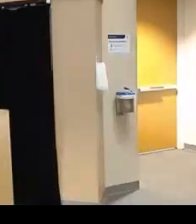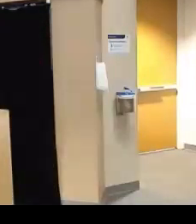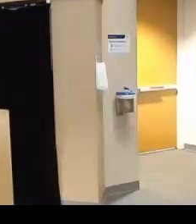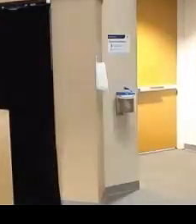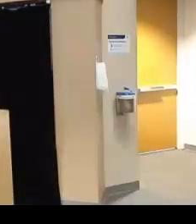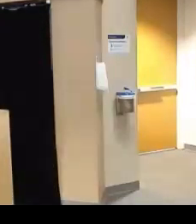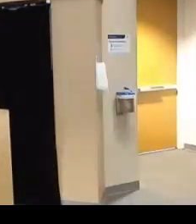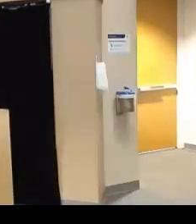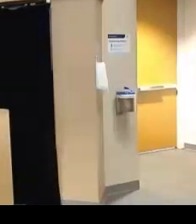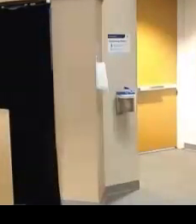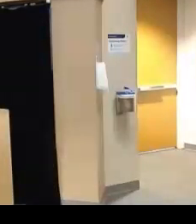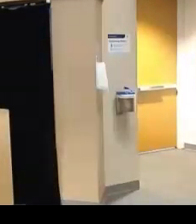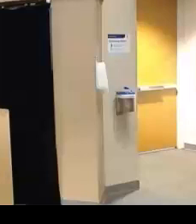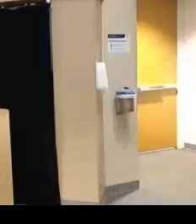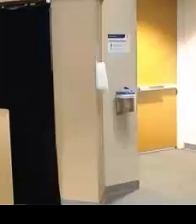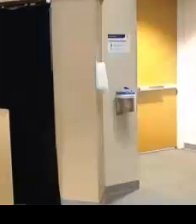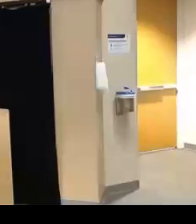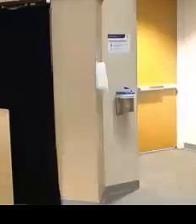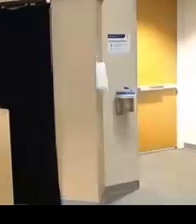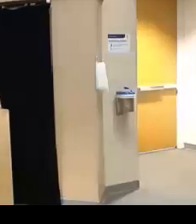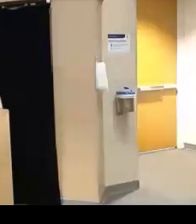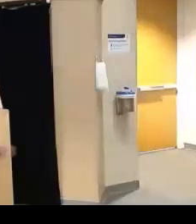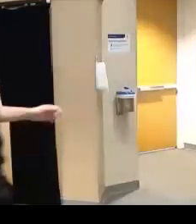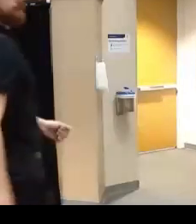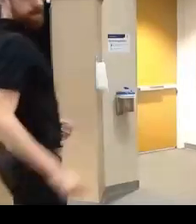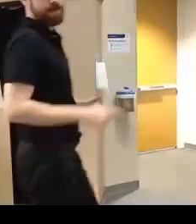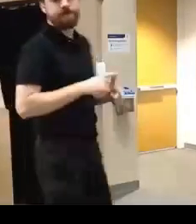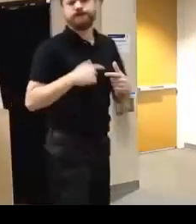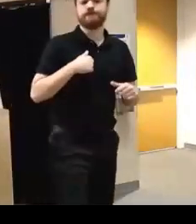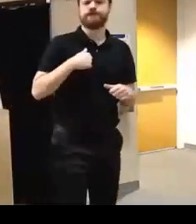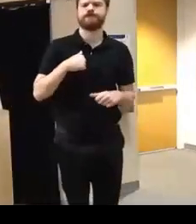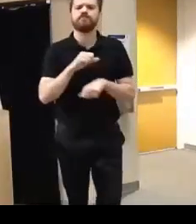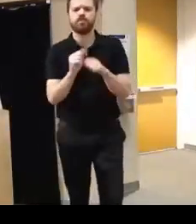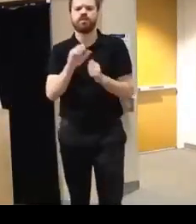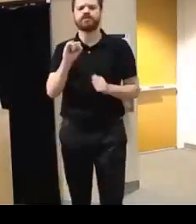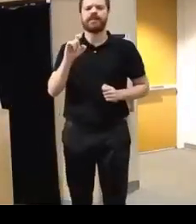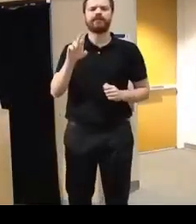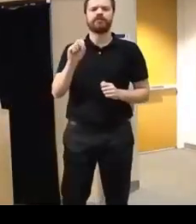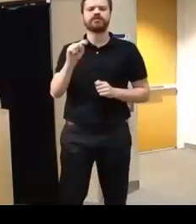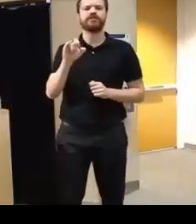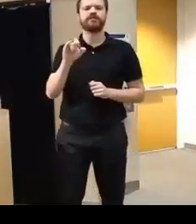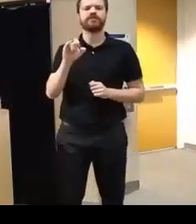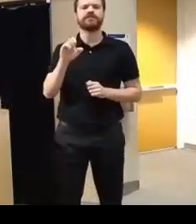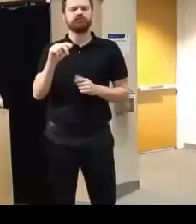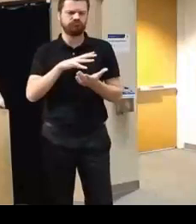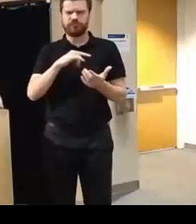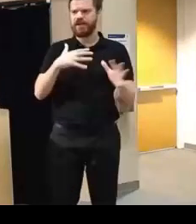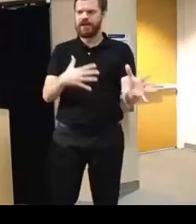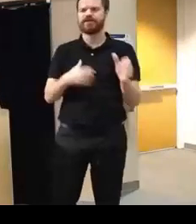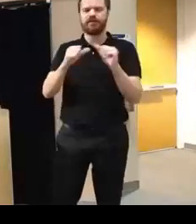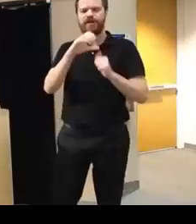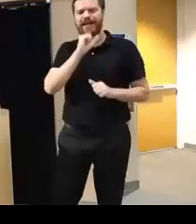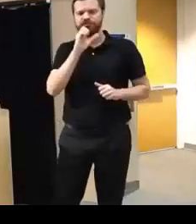our department a couple years after I started doing this work, and started thinking about this accelerated